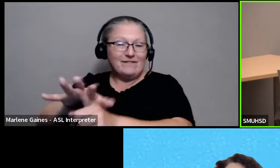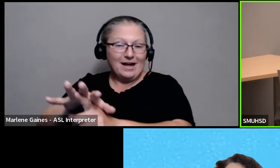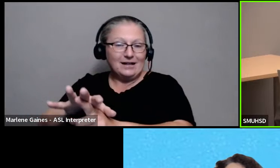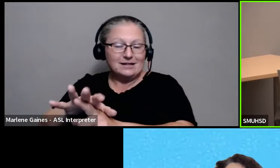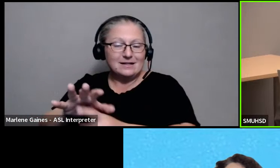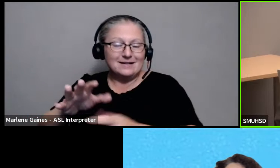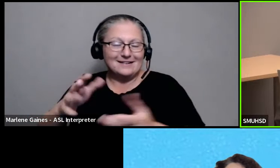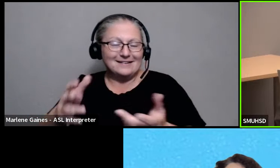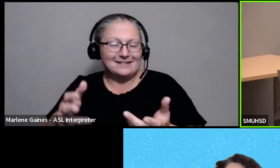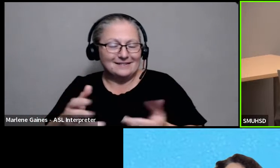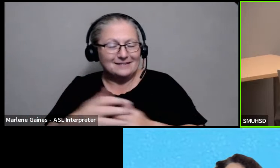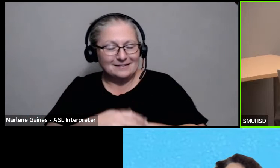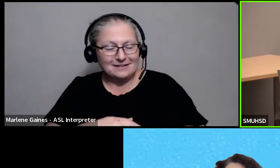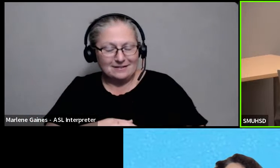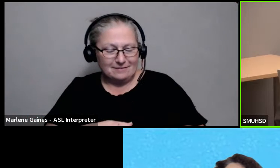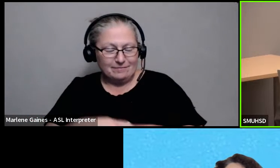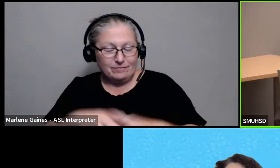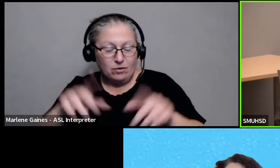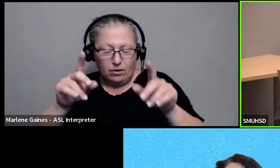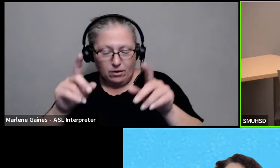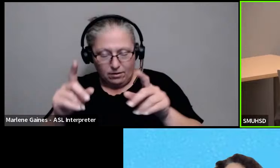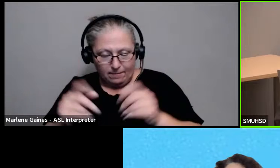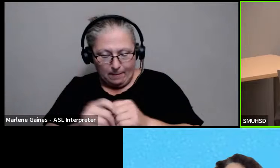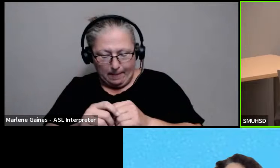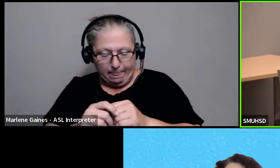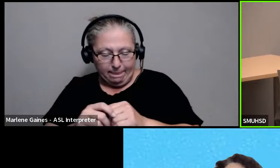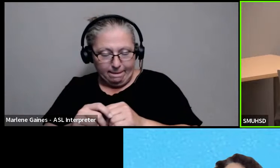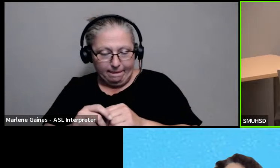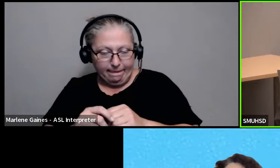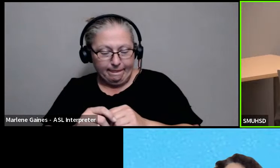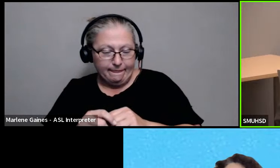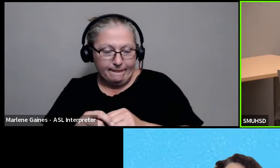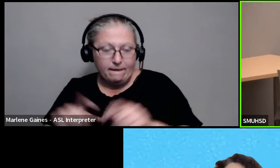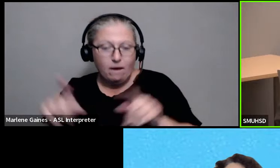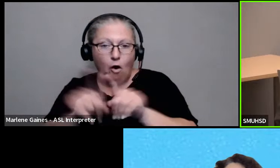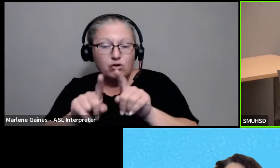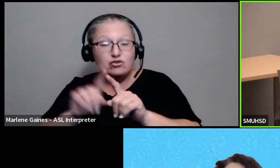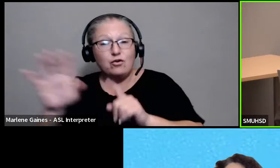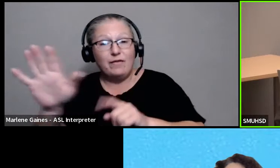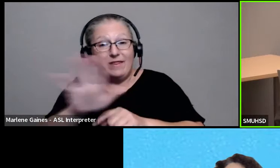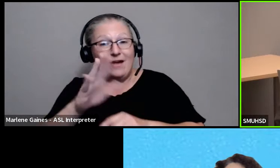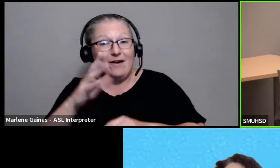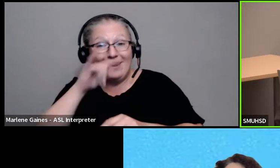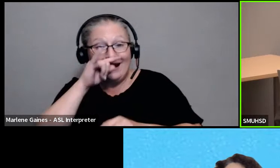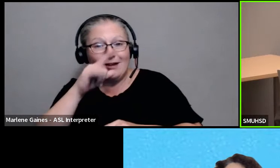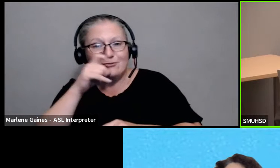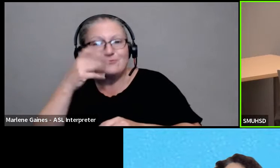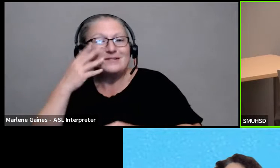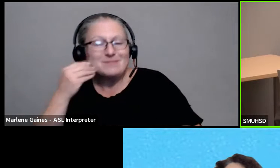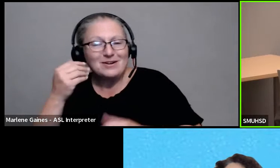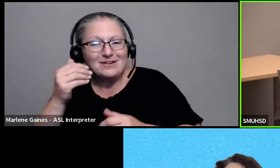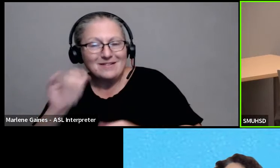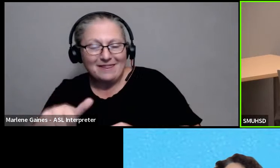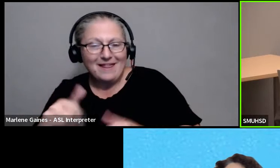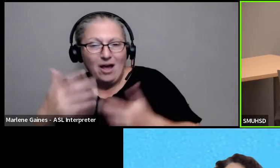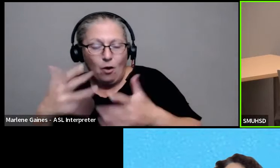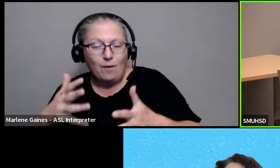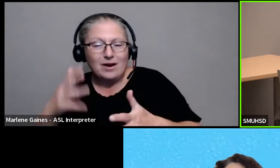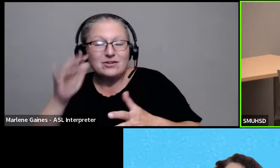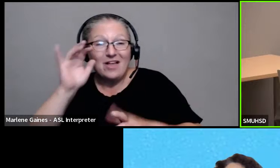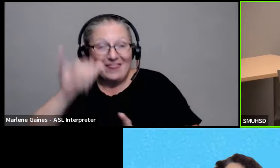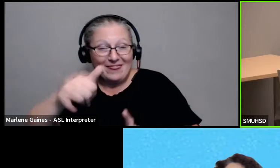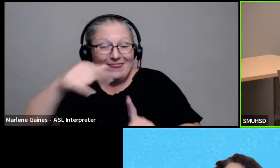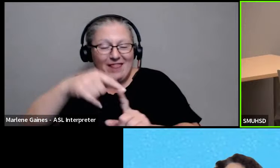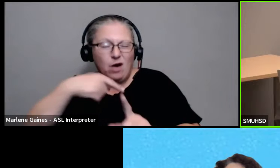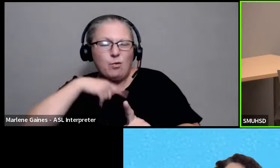And it's also their kids who also have experience with it. I just think that that's a segment that we need